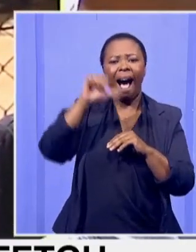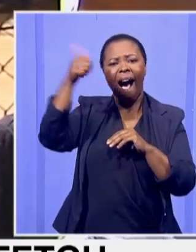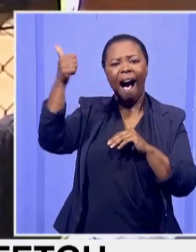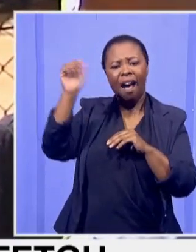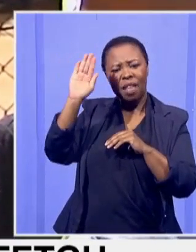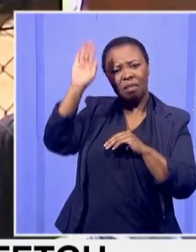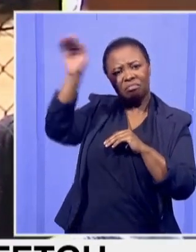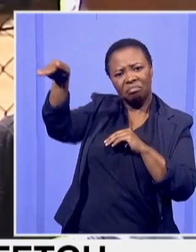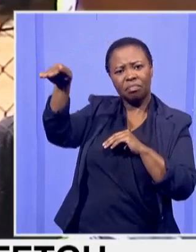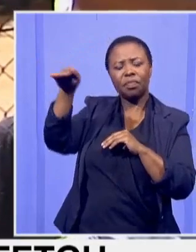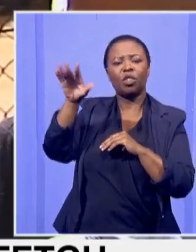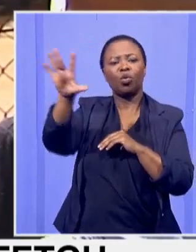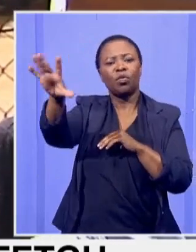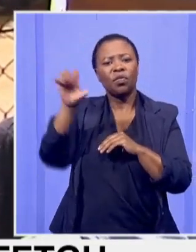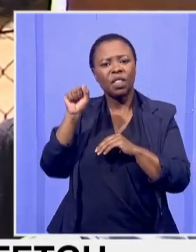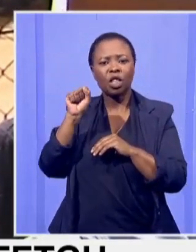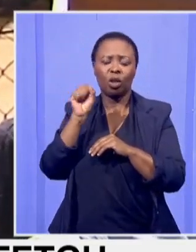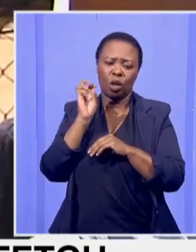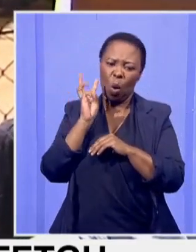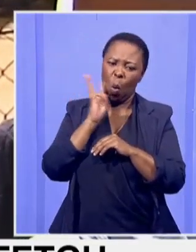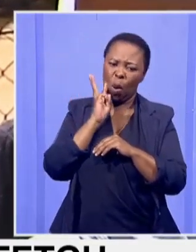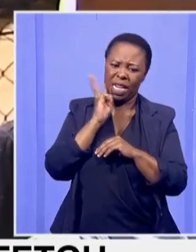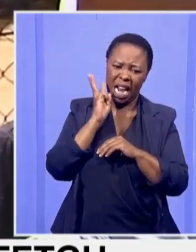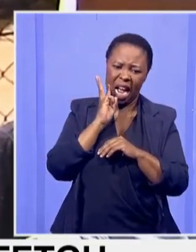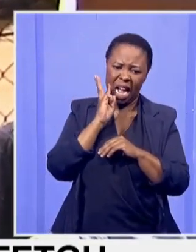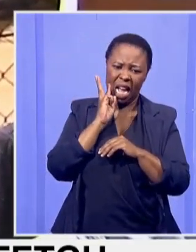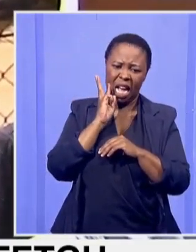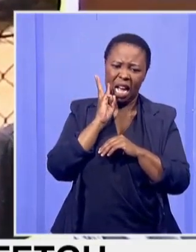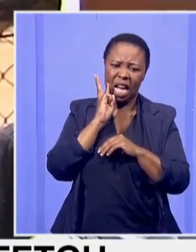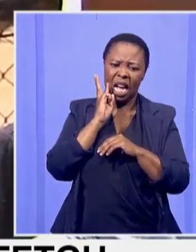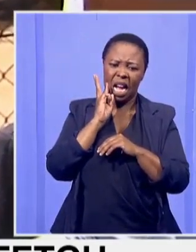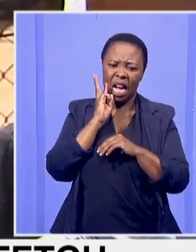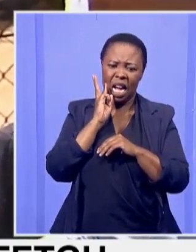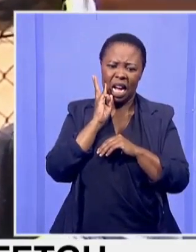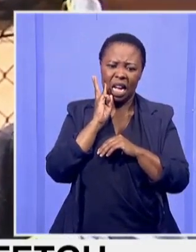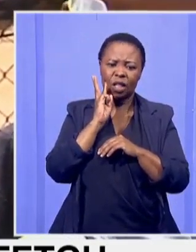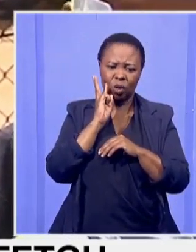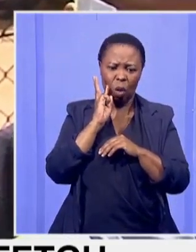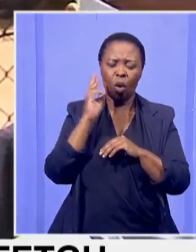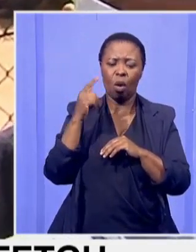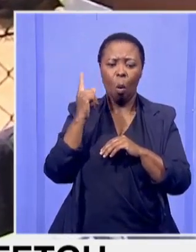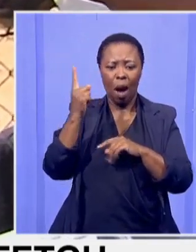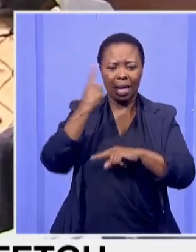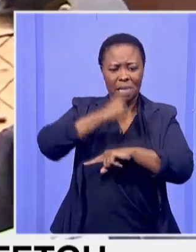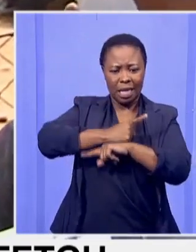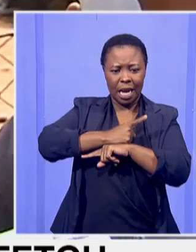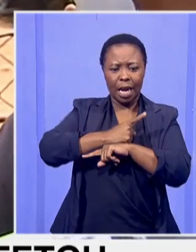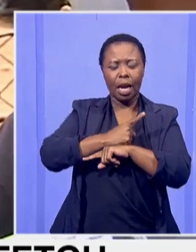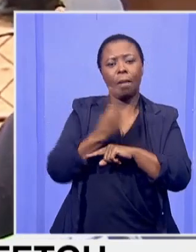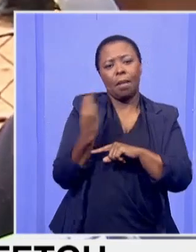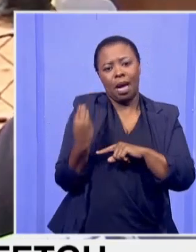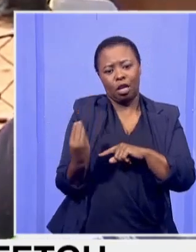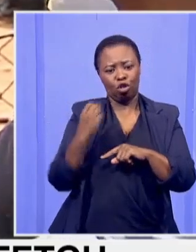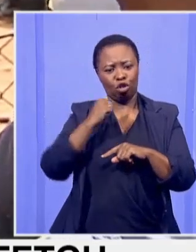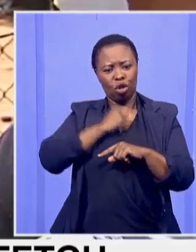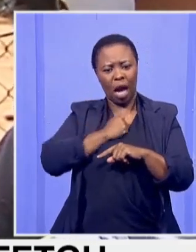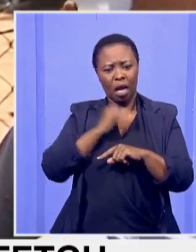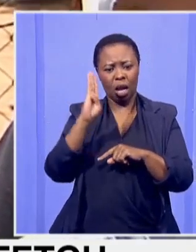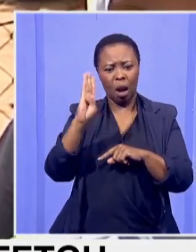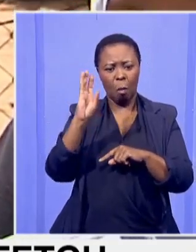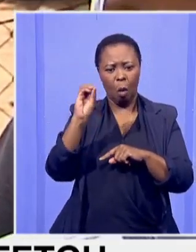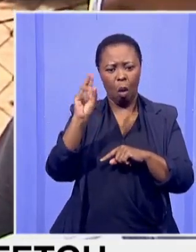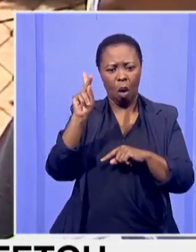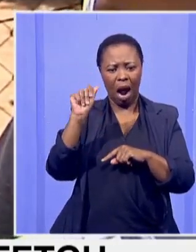kreye metsi re ile tsatsi le wa ra go tsa metsi nna le ngwana wa me Bokang ra hita ka